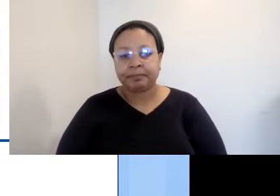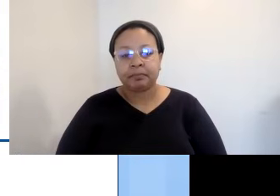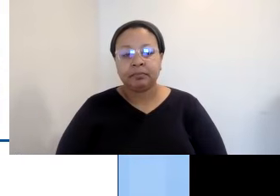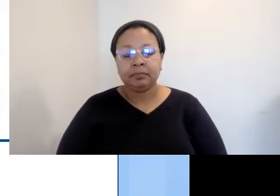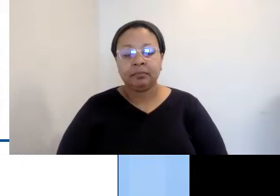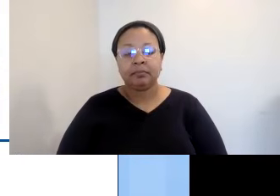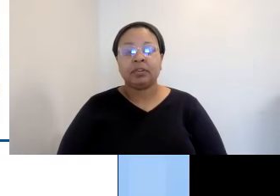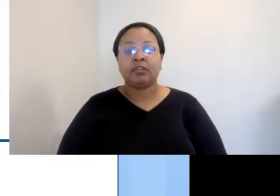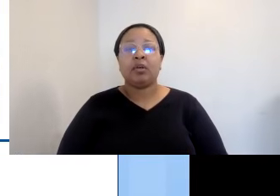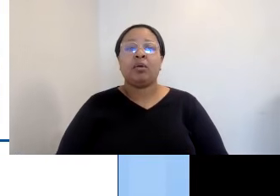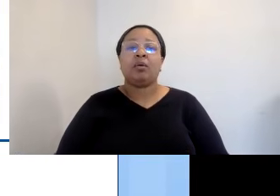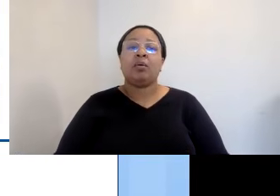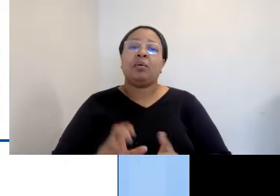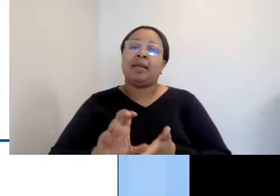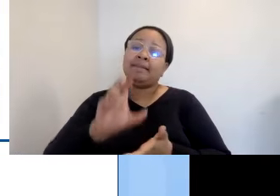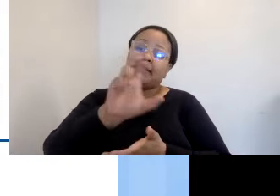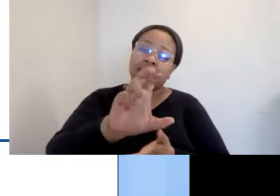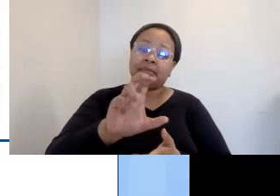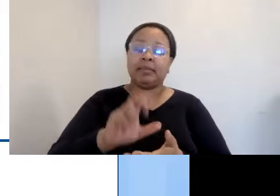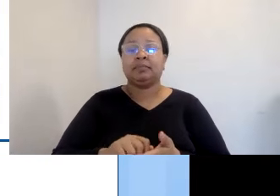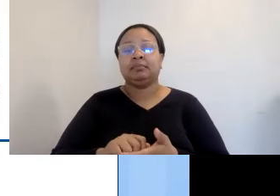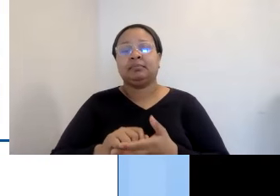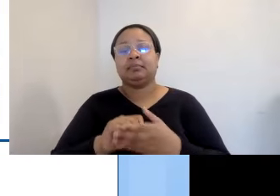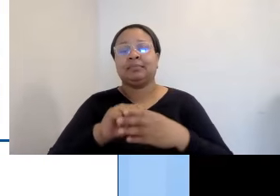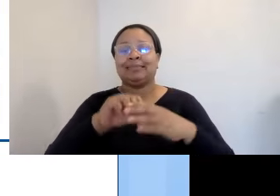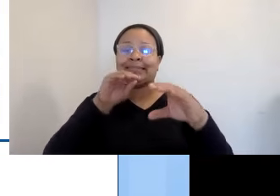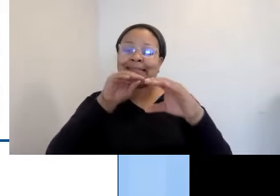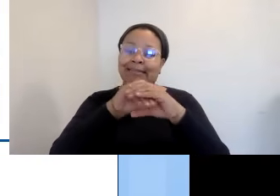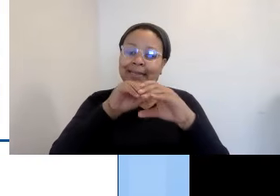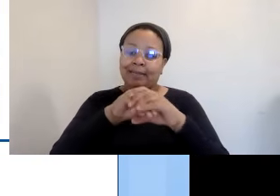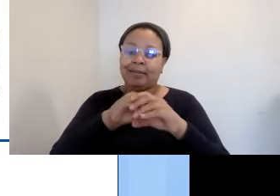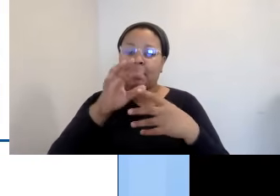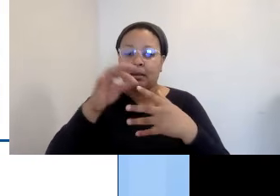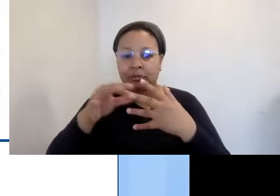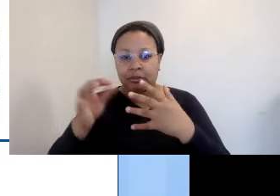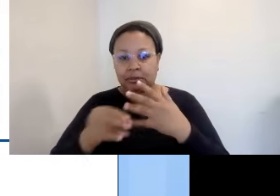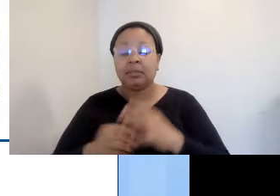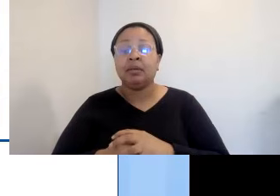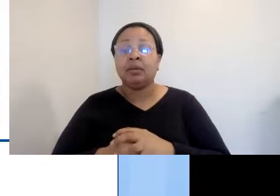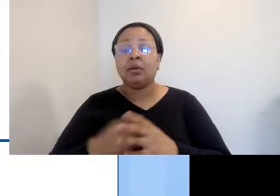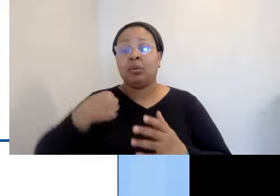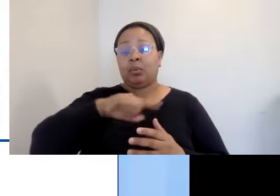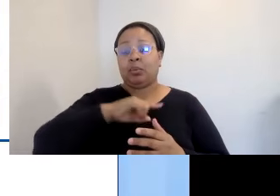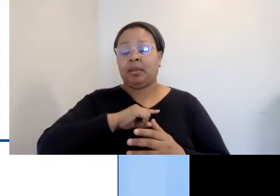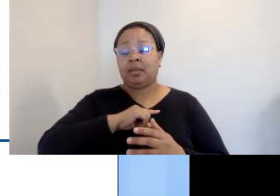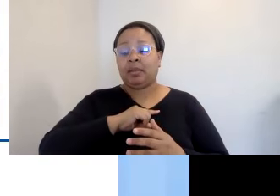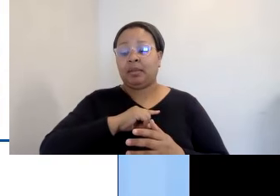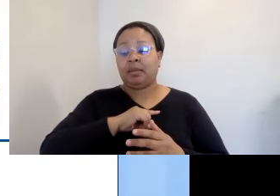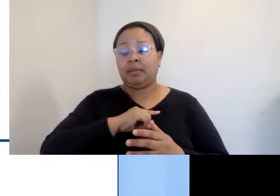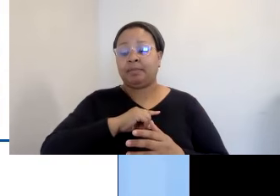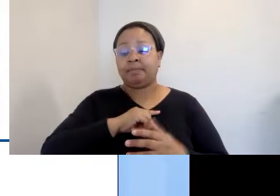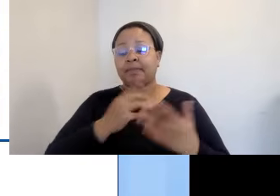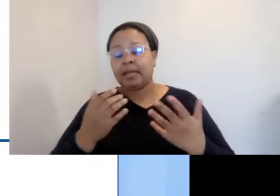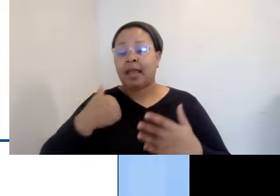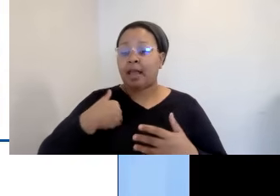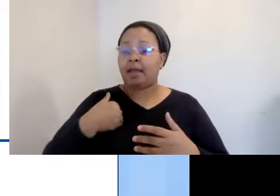So investment and saving options. Like most ABLE programs across the nation, we have where people can